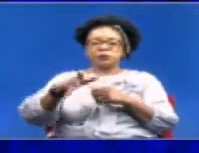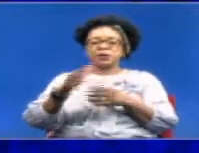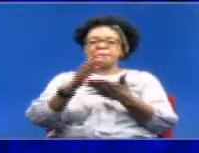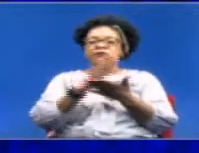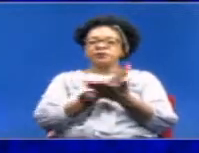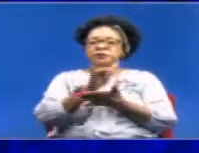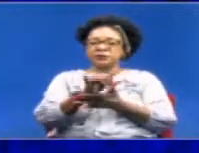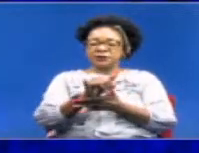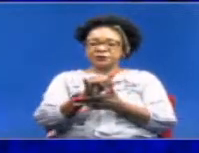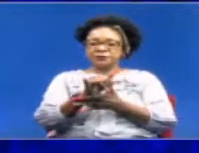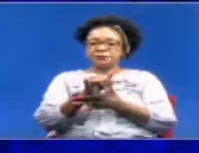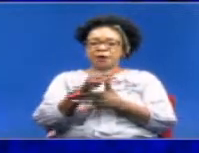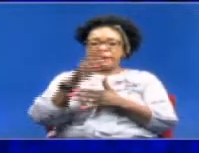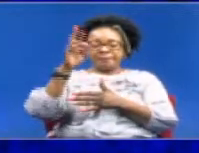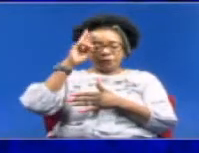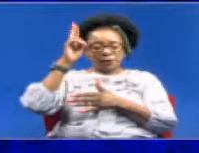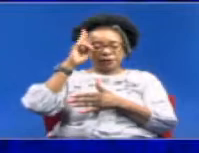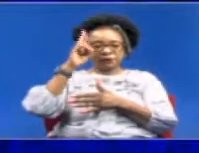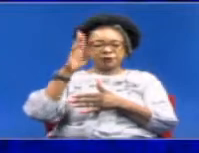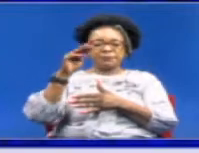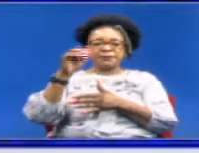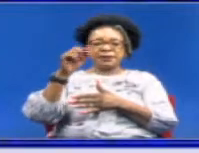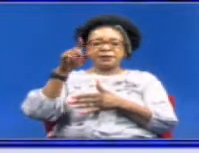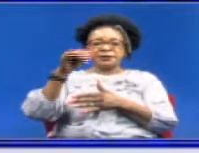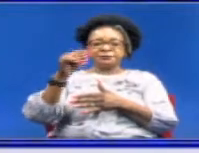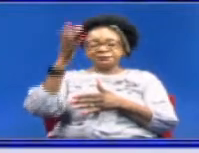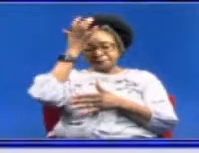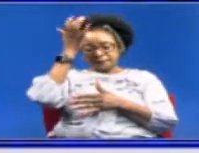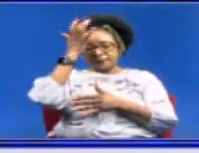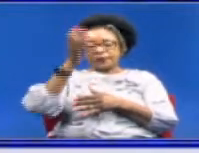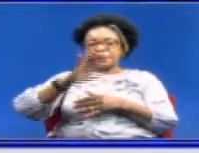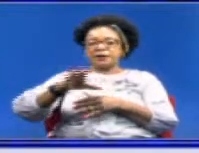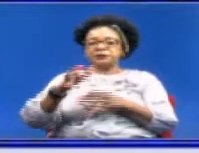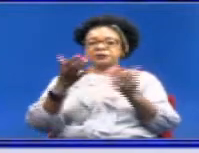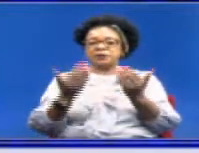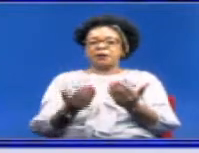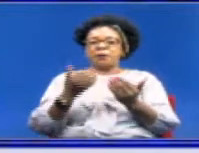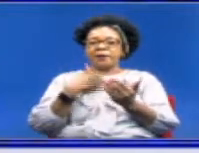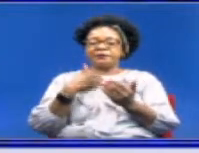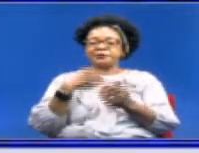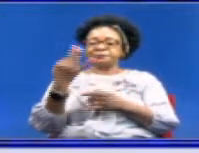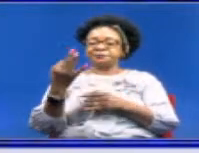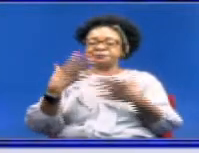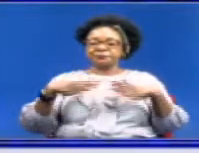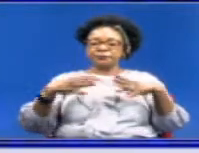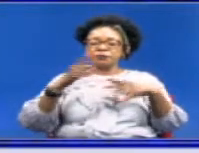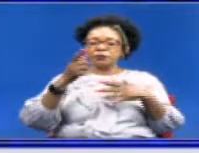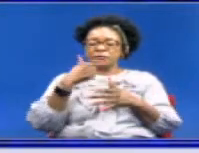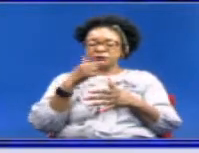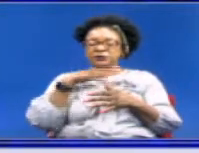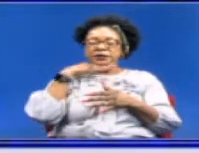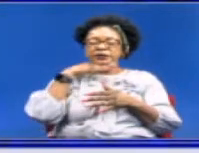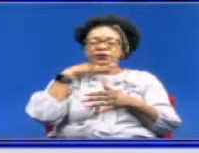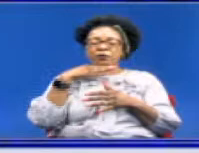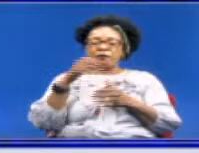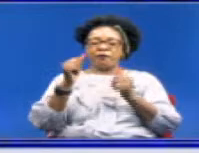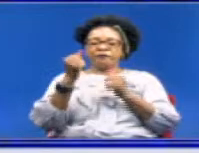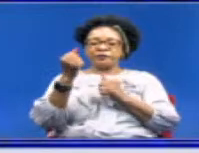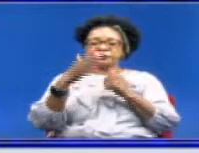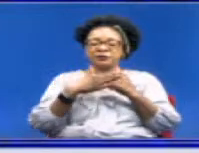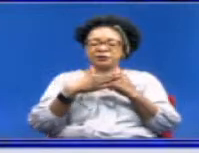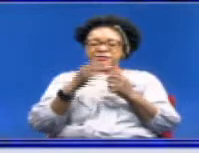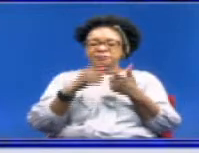that, police in Malinya in Kakamega County are holding three people in connection with the death of a 59-year-old